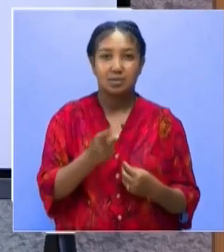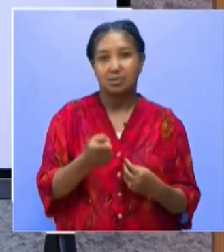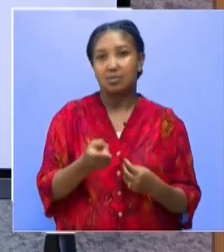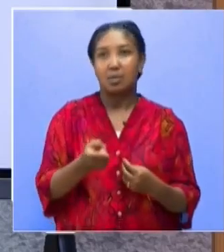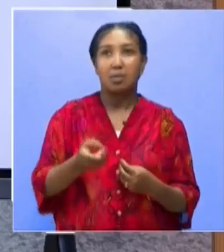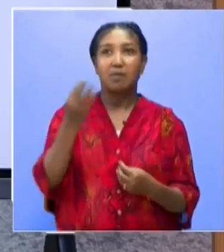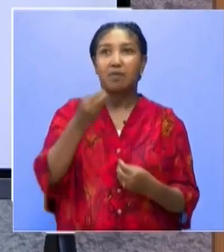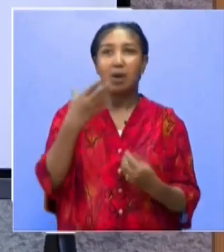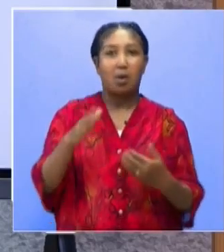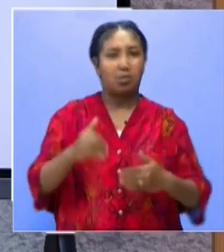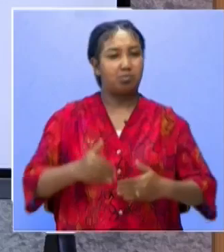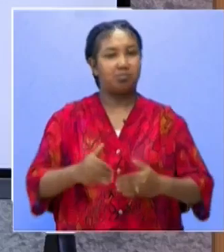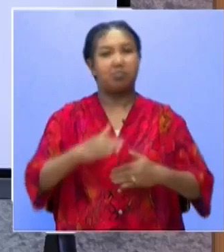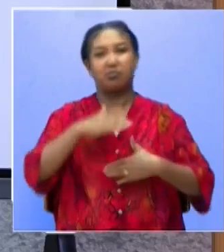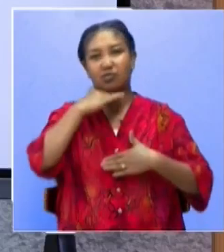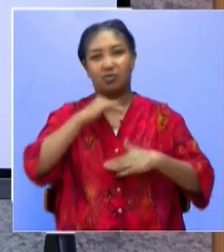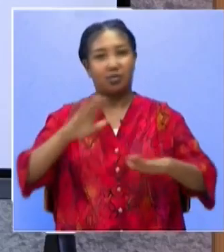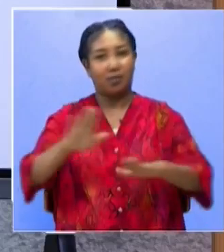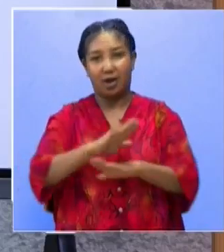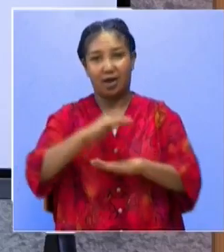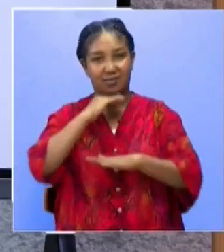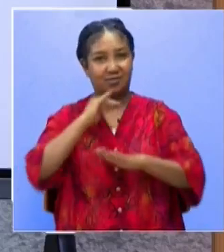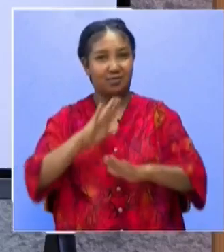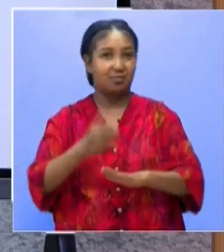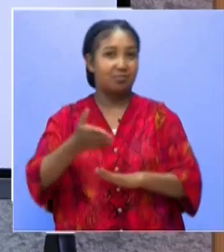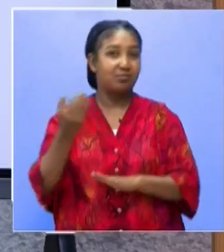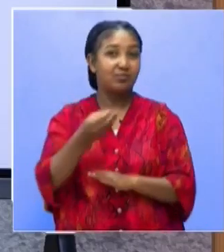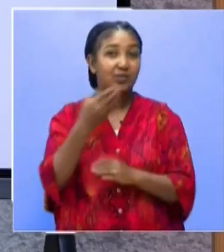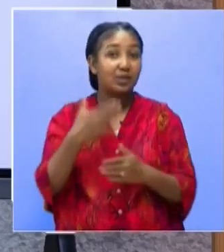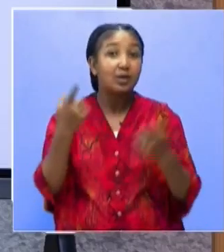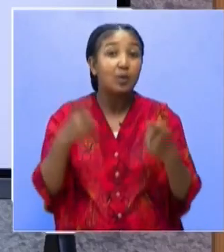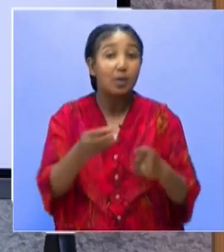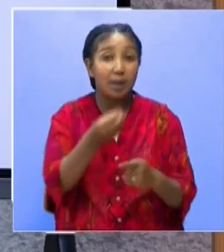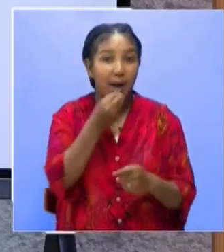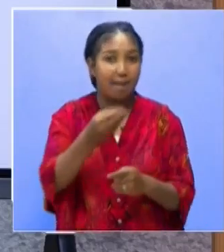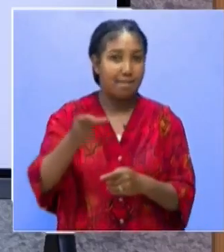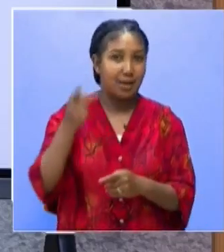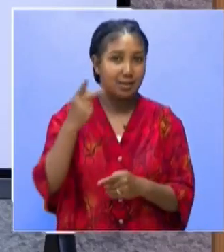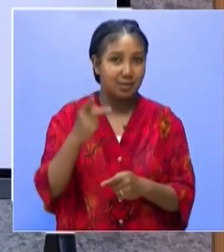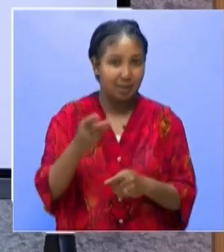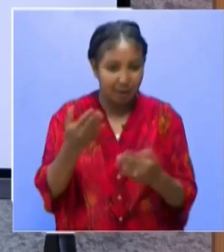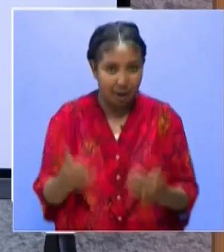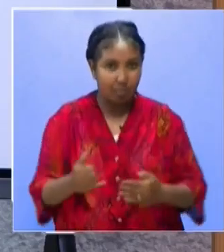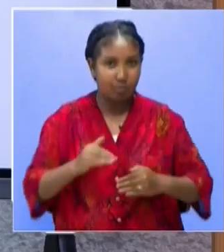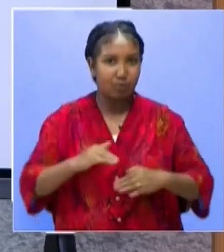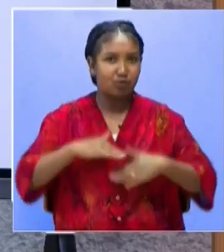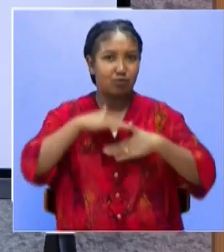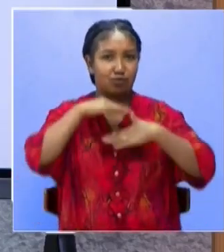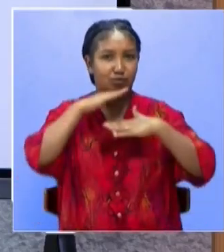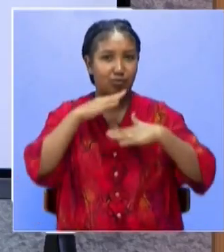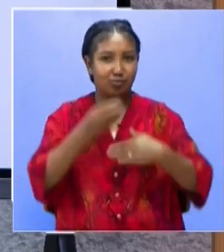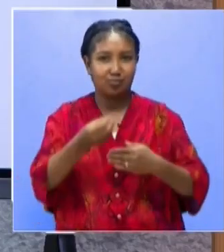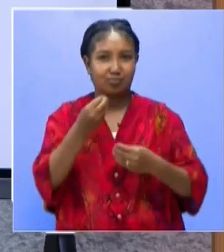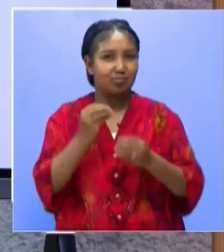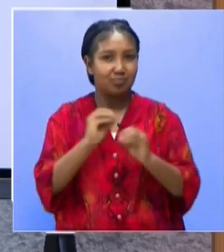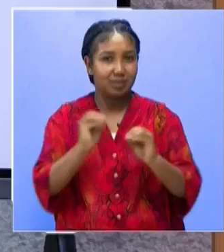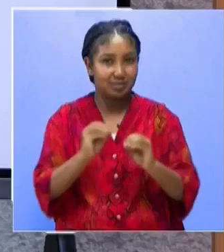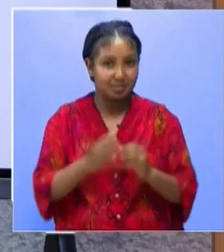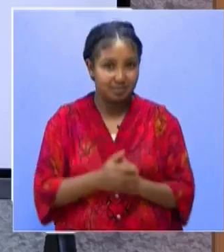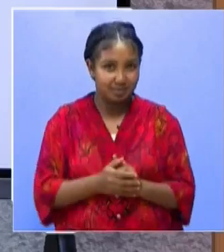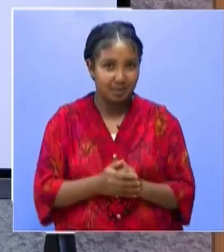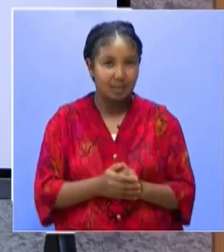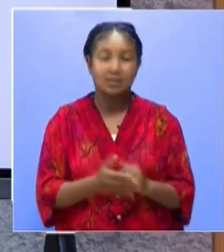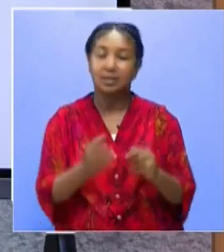more because you are full. But the action took place in the past, so it has a strong relationship with the past